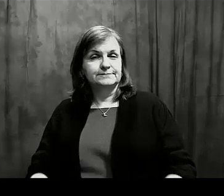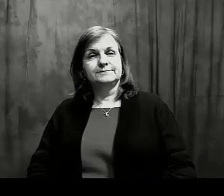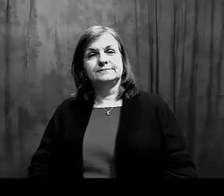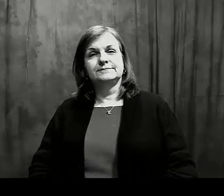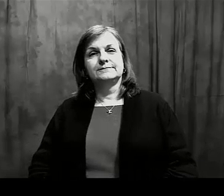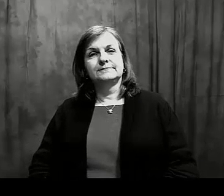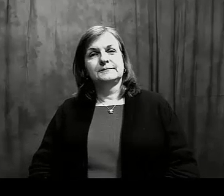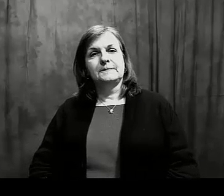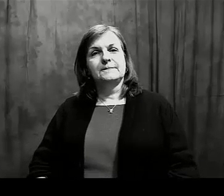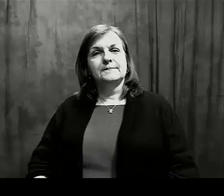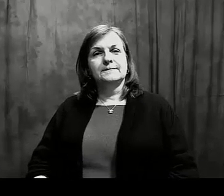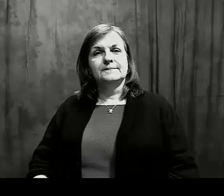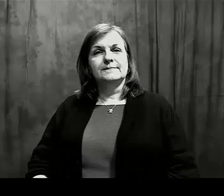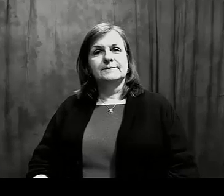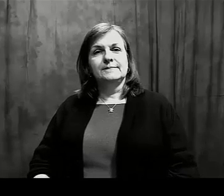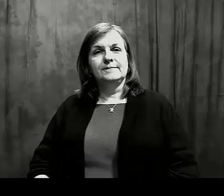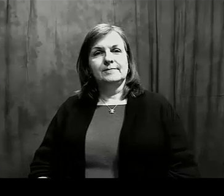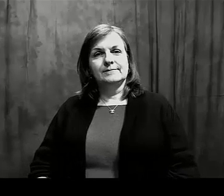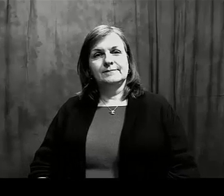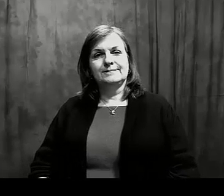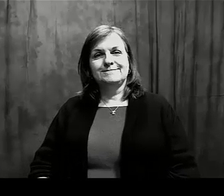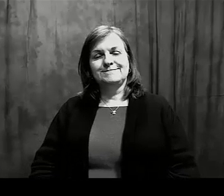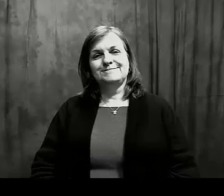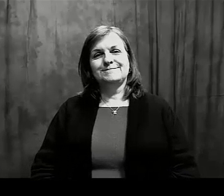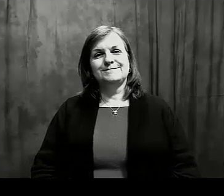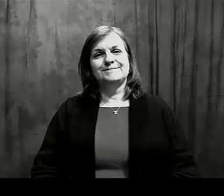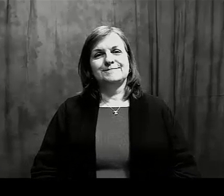That's a recessive trait, remember we said.